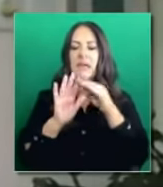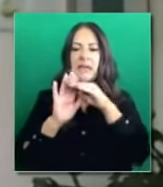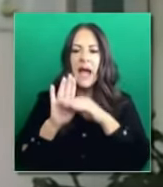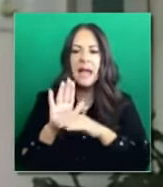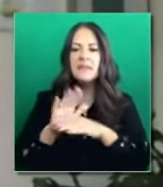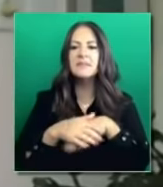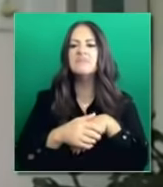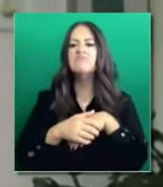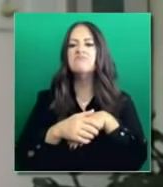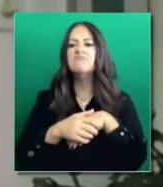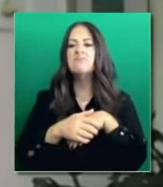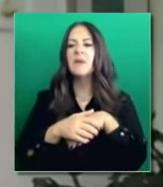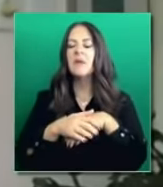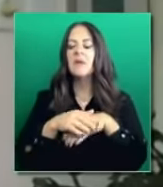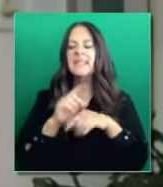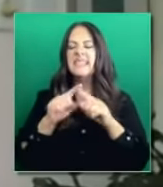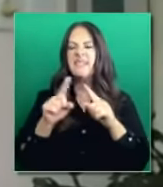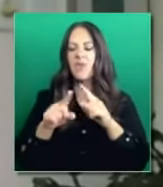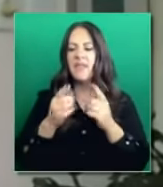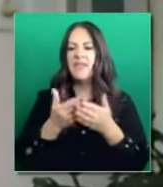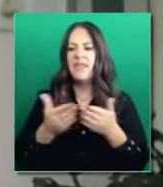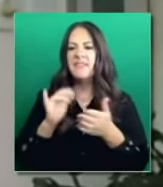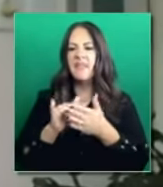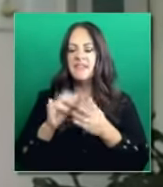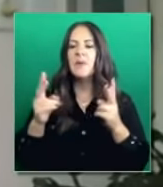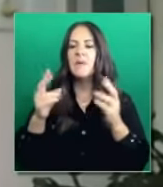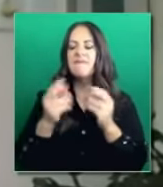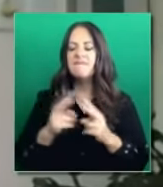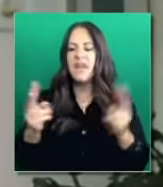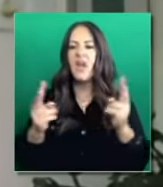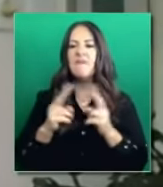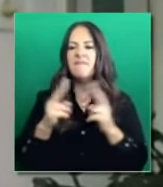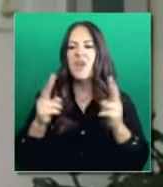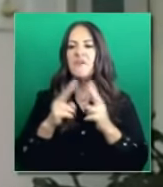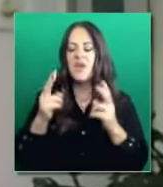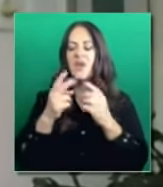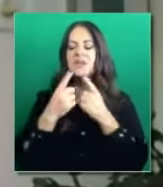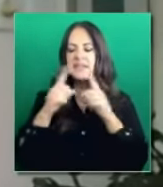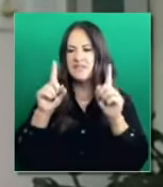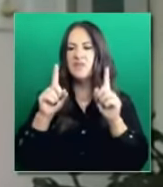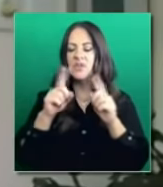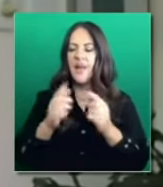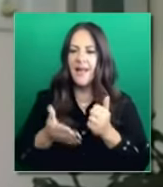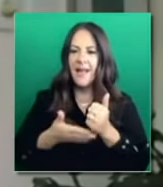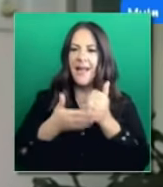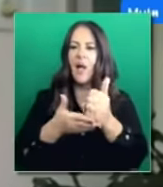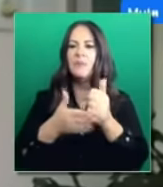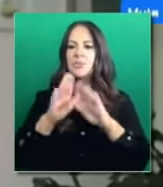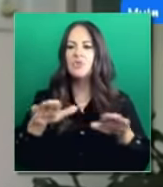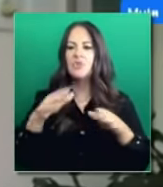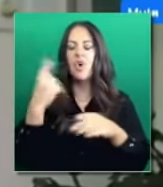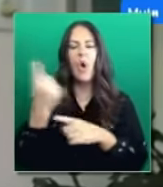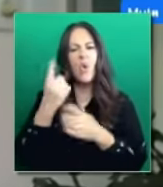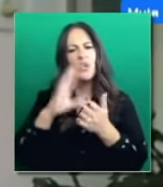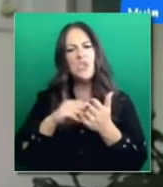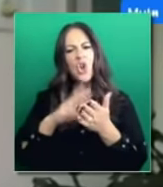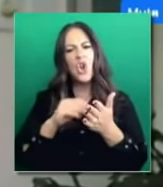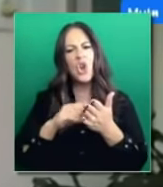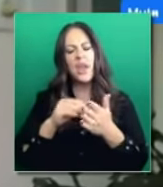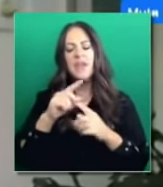the most effective strategies to enable all students to continue to learn. Students are always learning, but